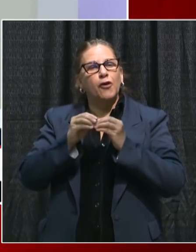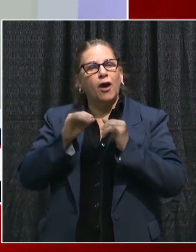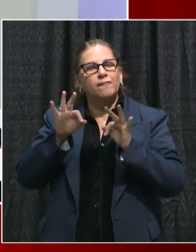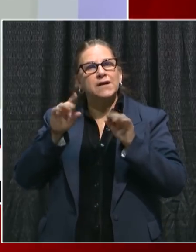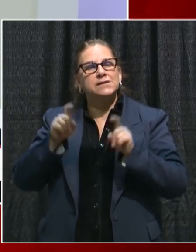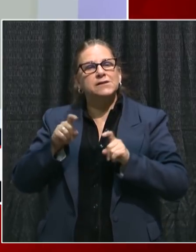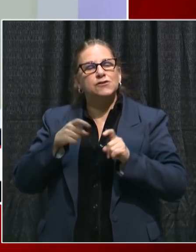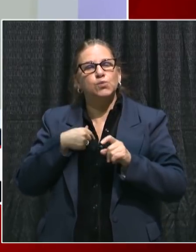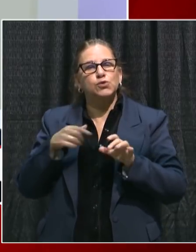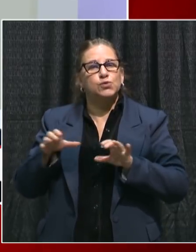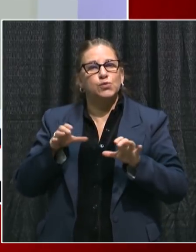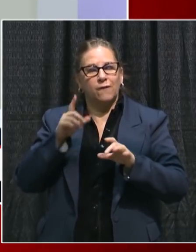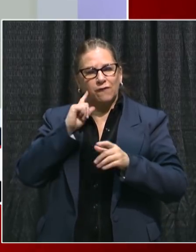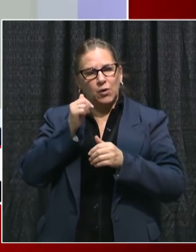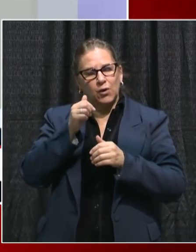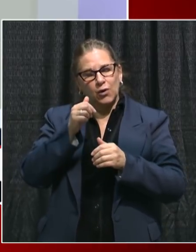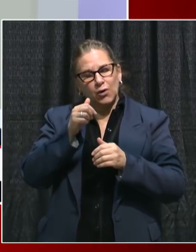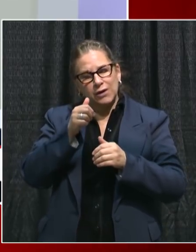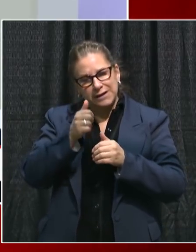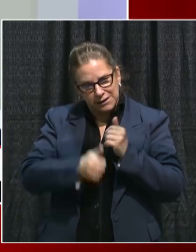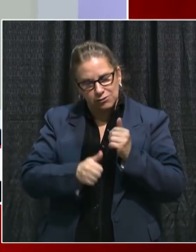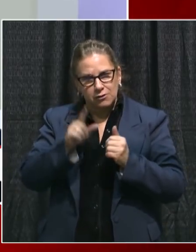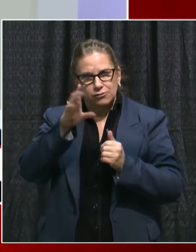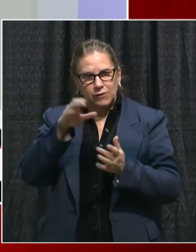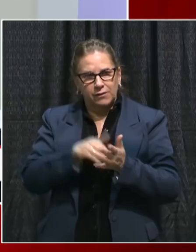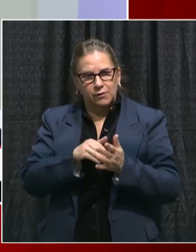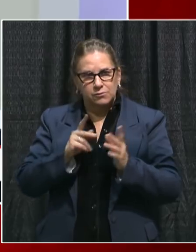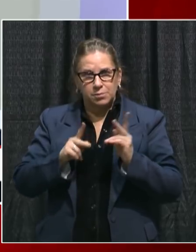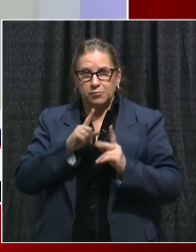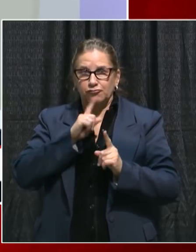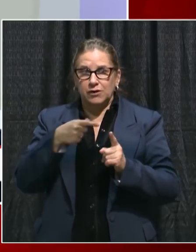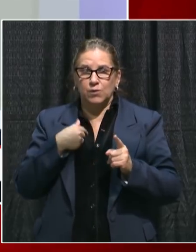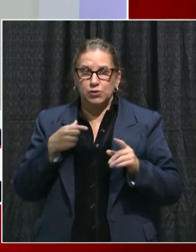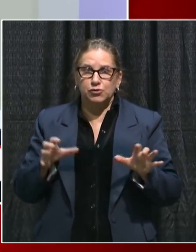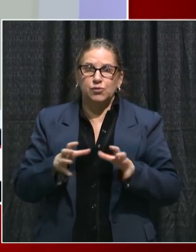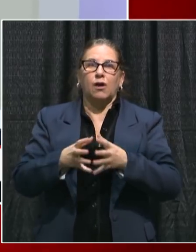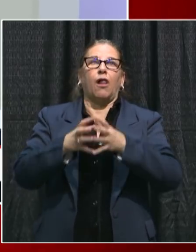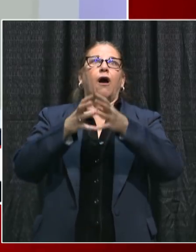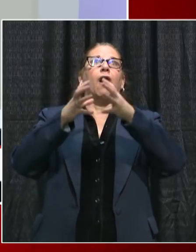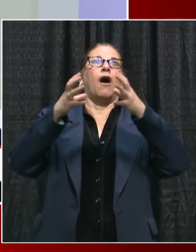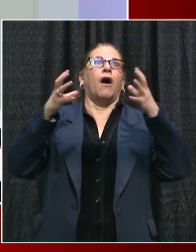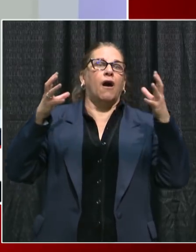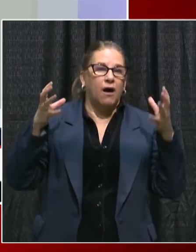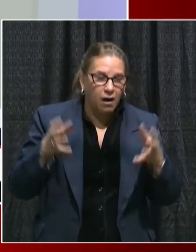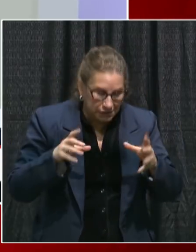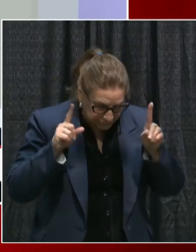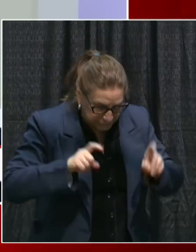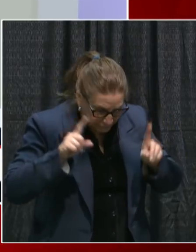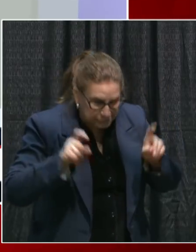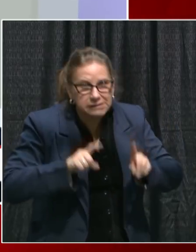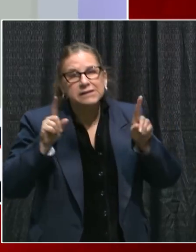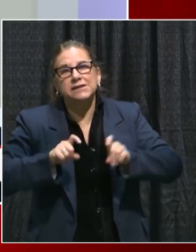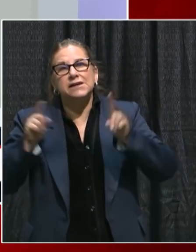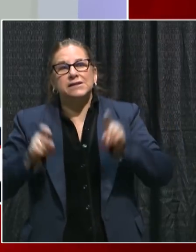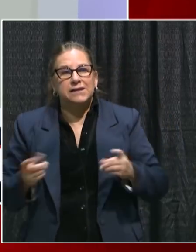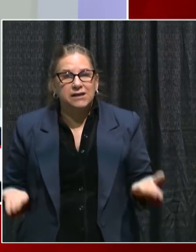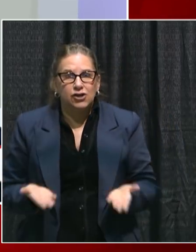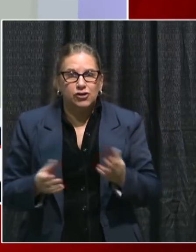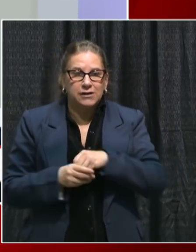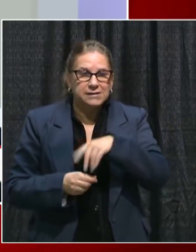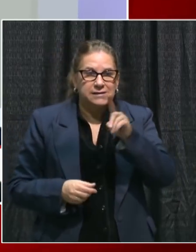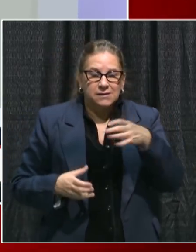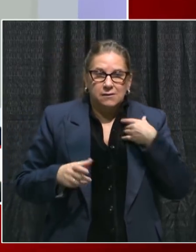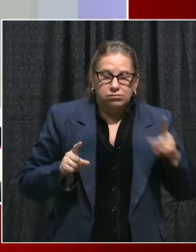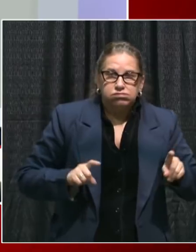there is a lot of testing going on in the District of Columbia at this point in time. And remember, I think the other thing about testing should not be done